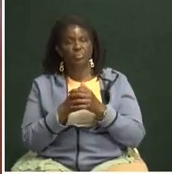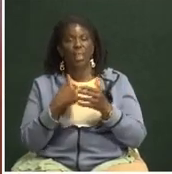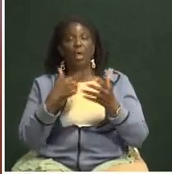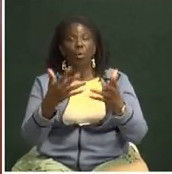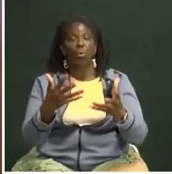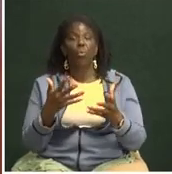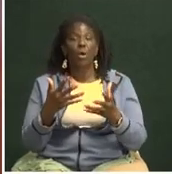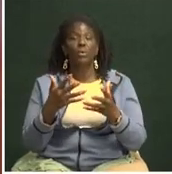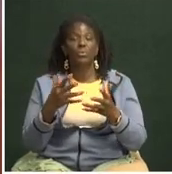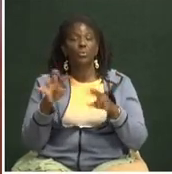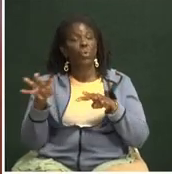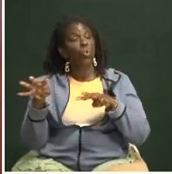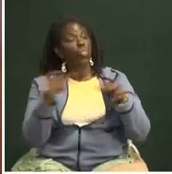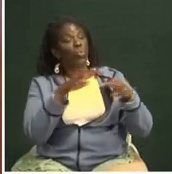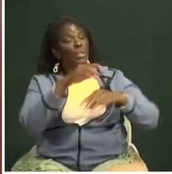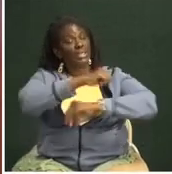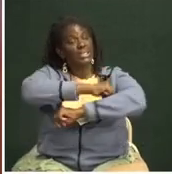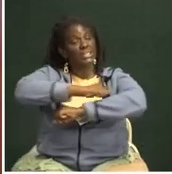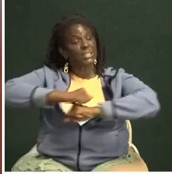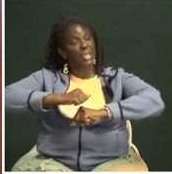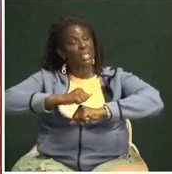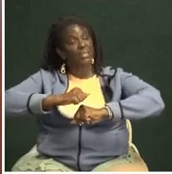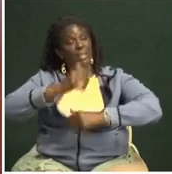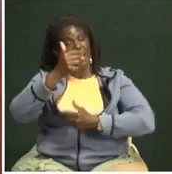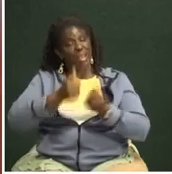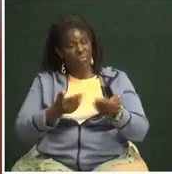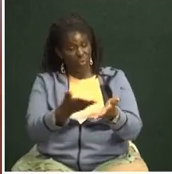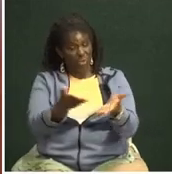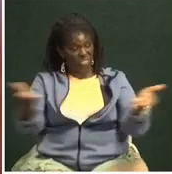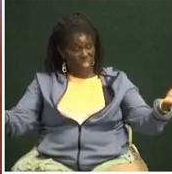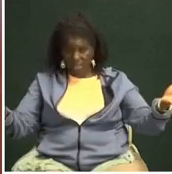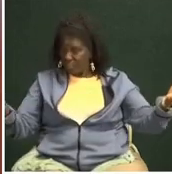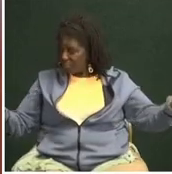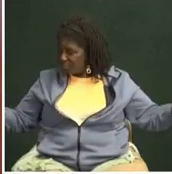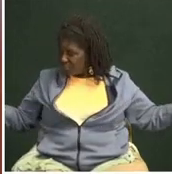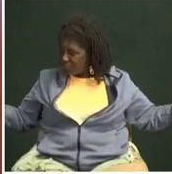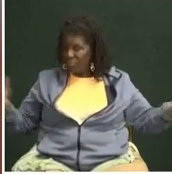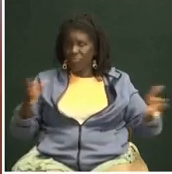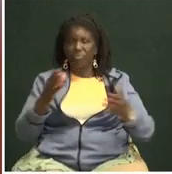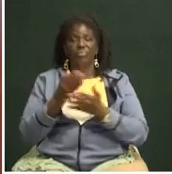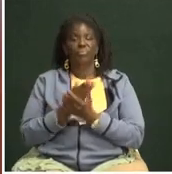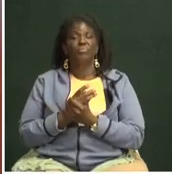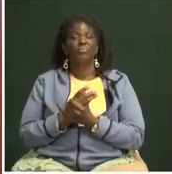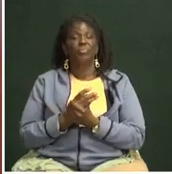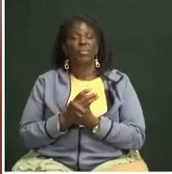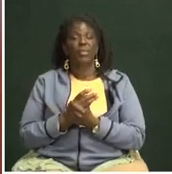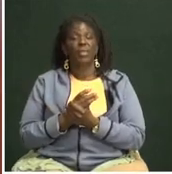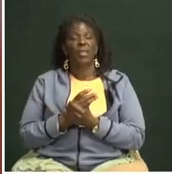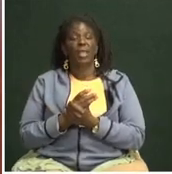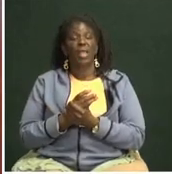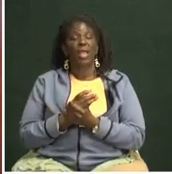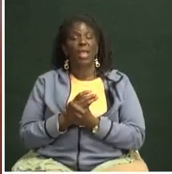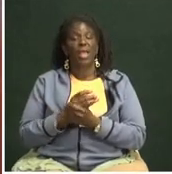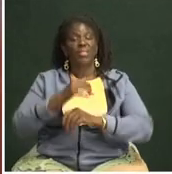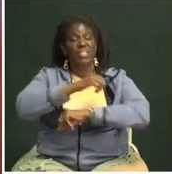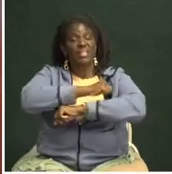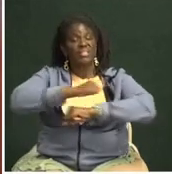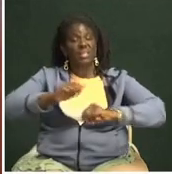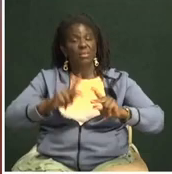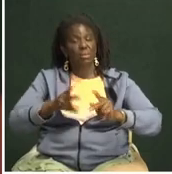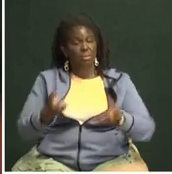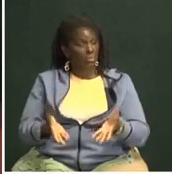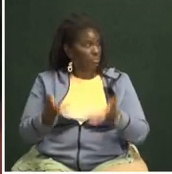would like you to look at the stage and everybody on each side of the stage. And I would like to ask them to please rise.